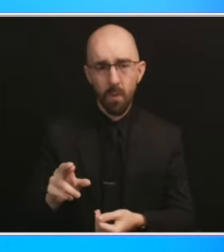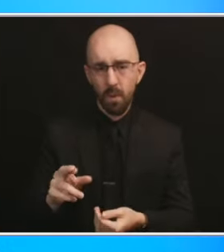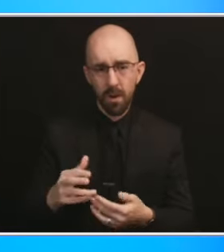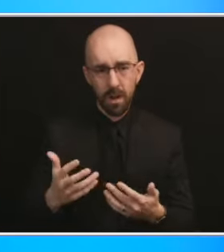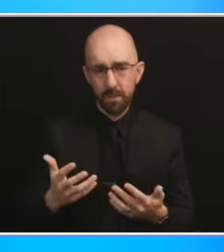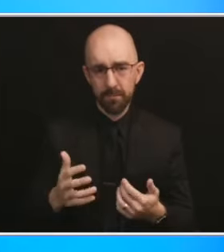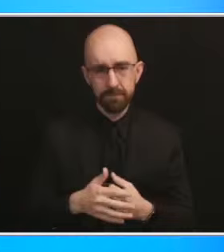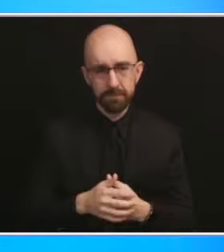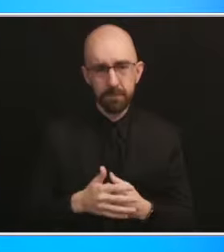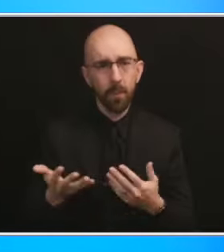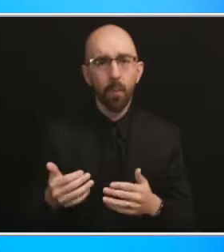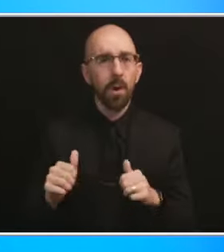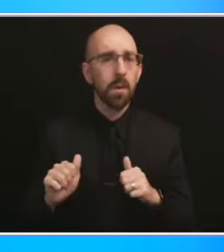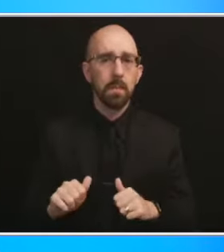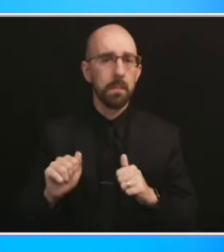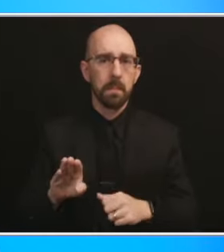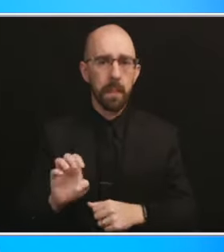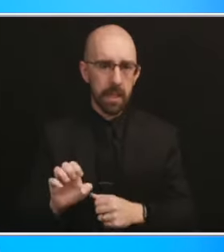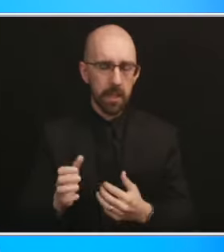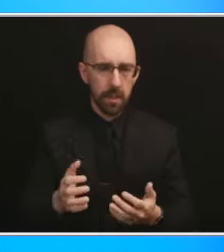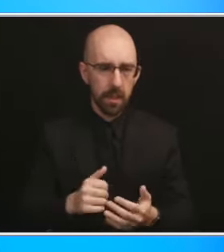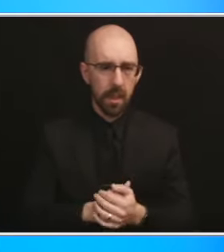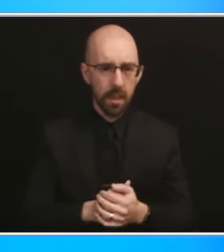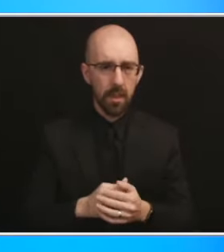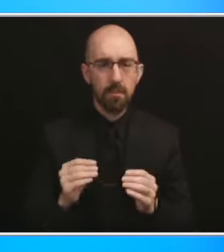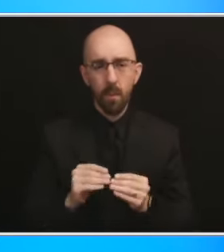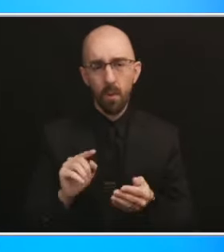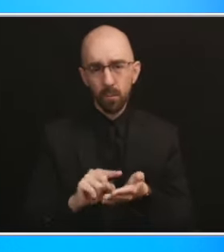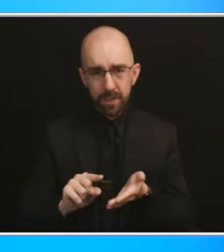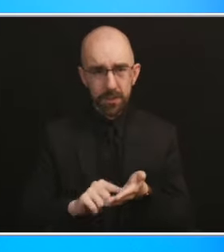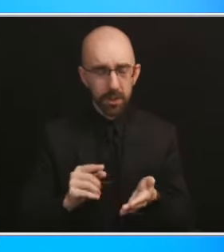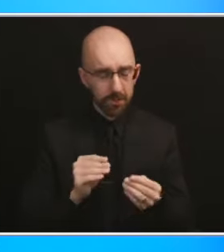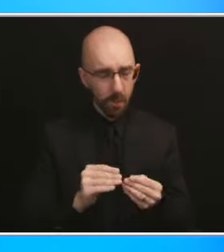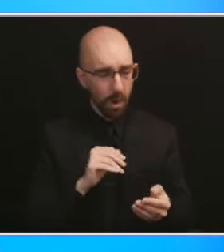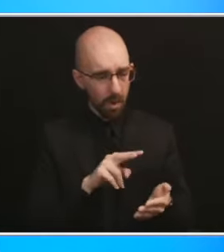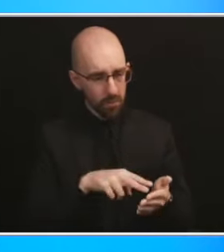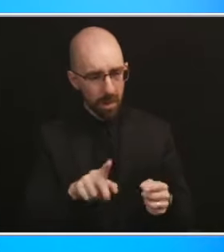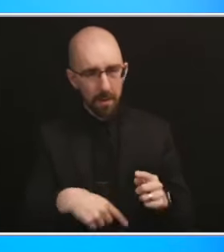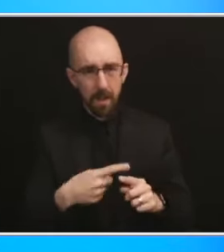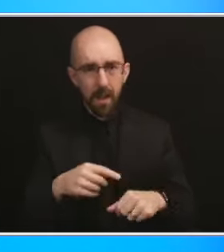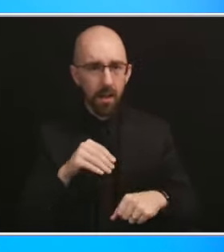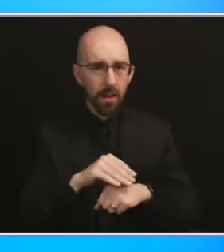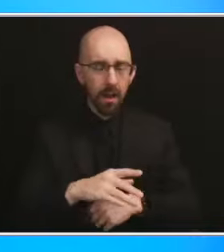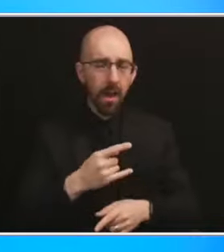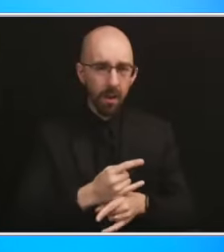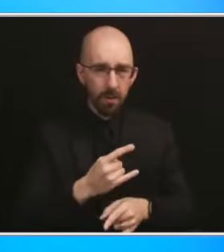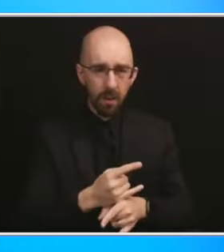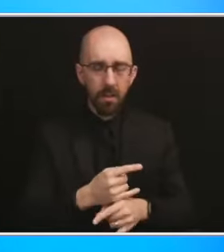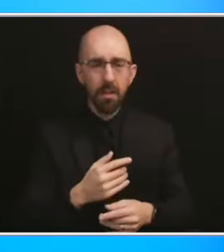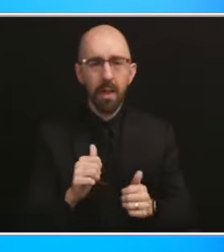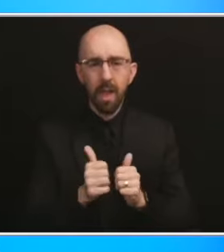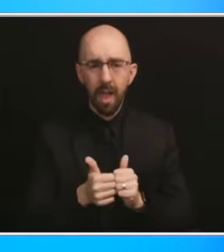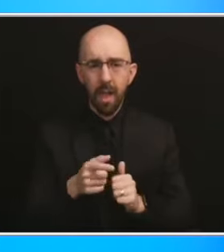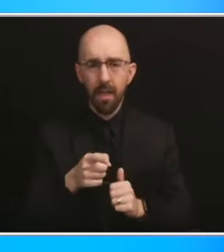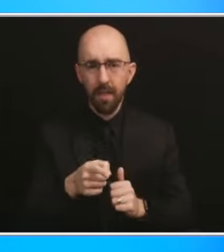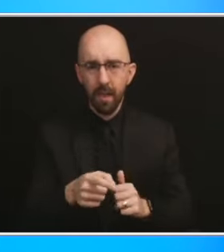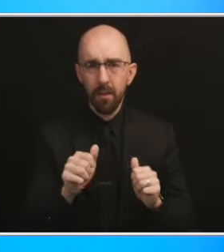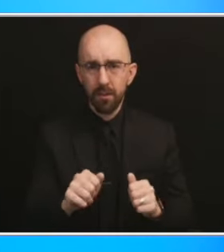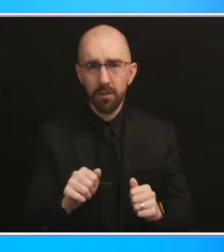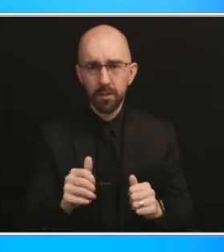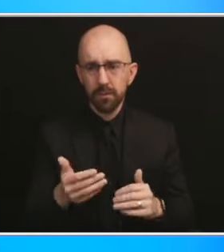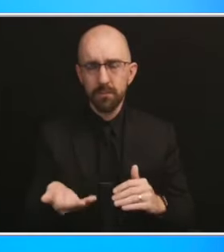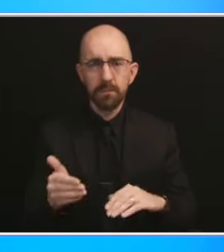what could it possibly be? And the more I researched, the more I read about the effects of alcohol, how it raises